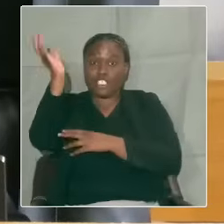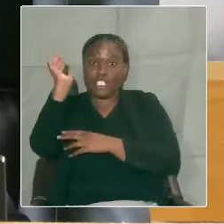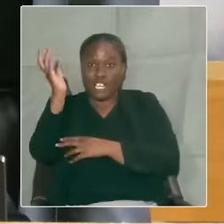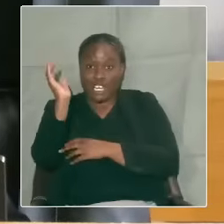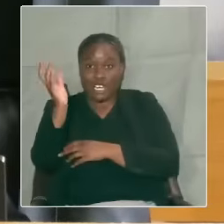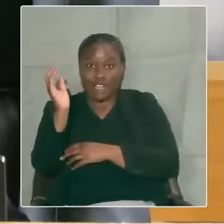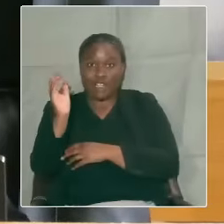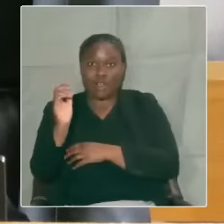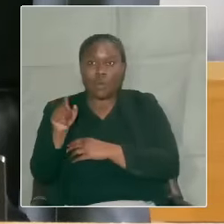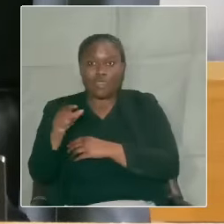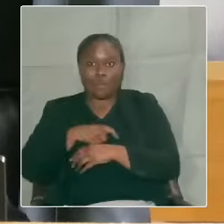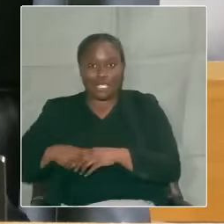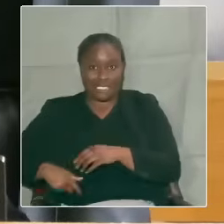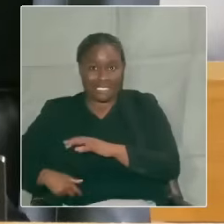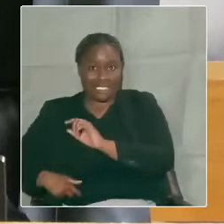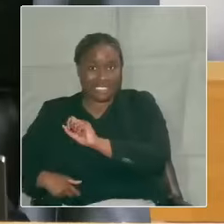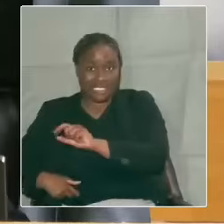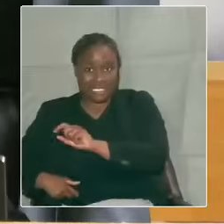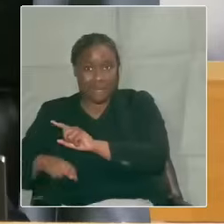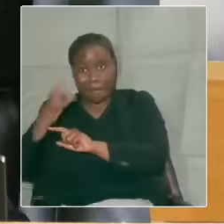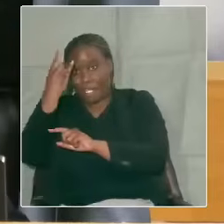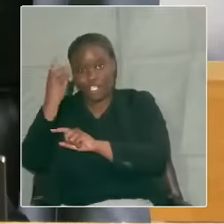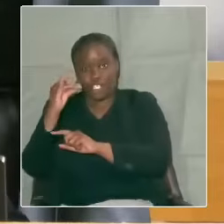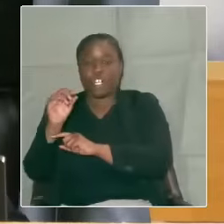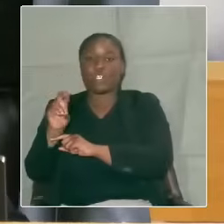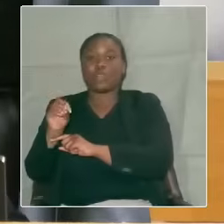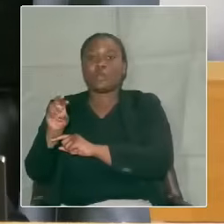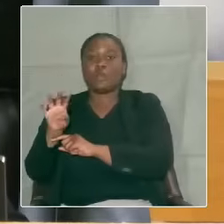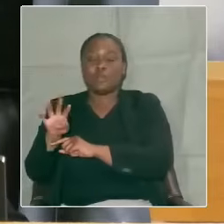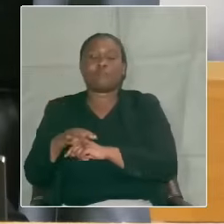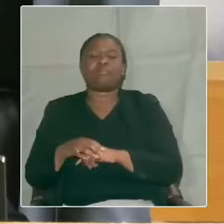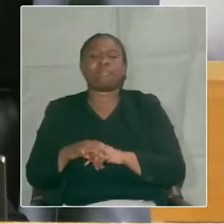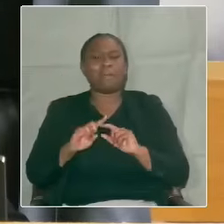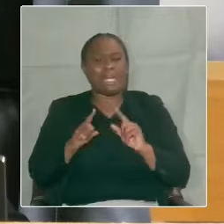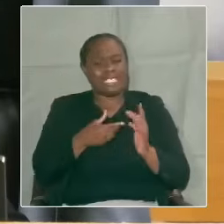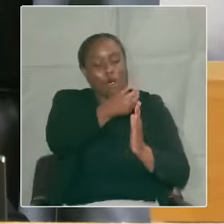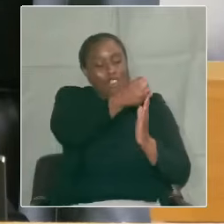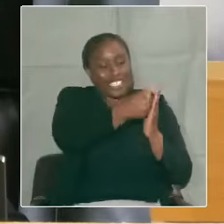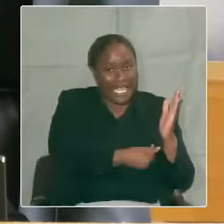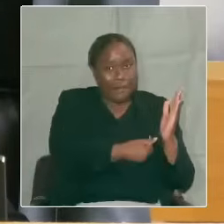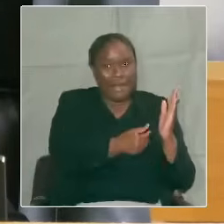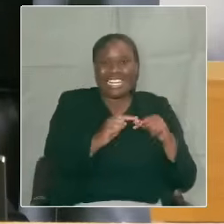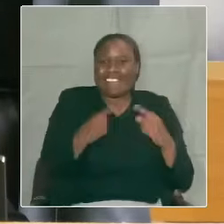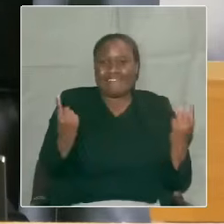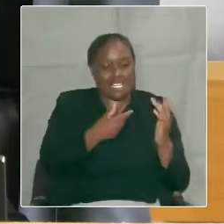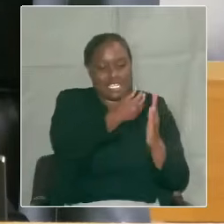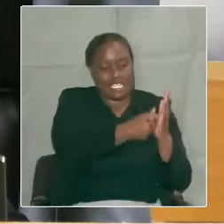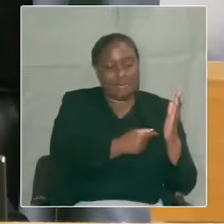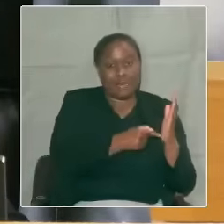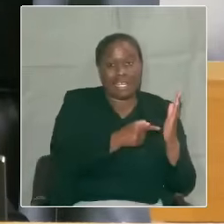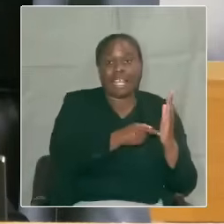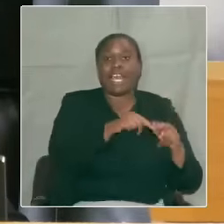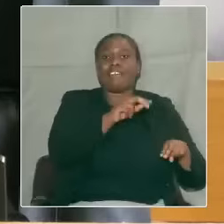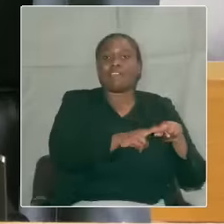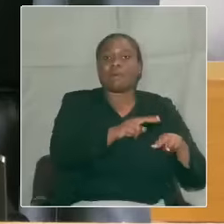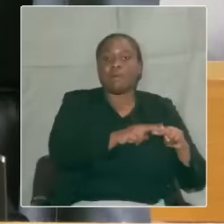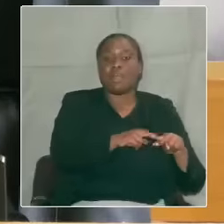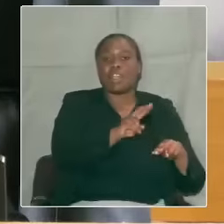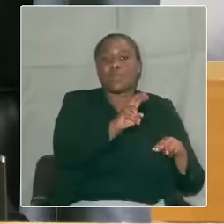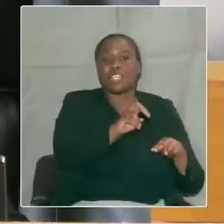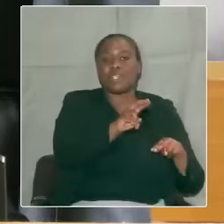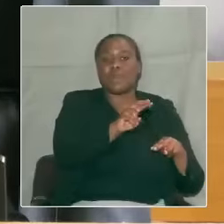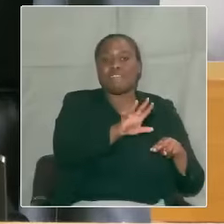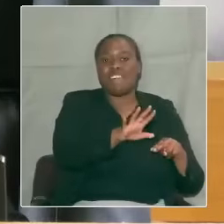your statement says as at February 2025, which is a year